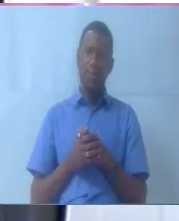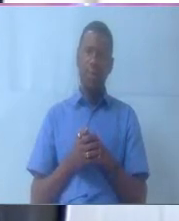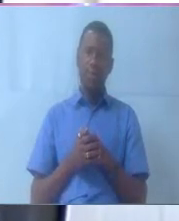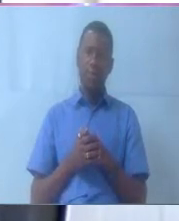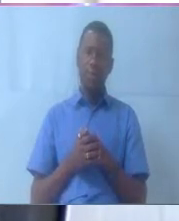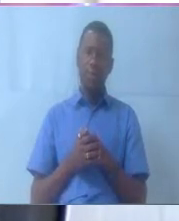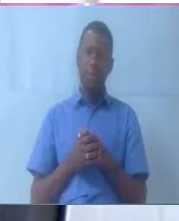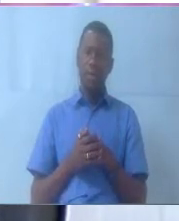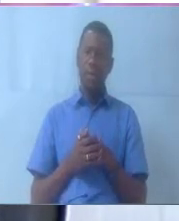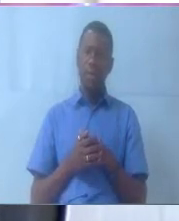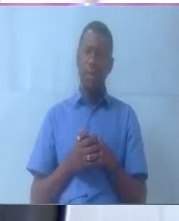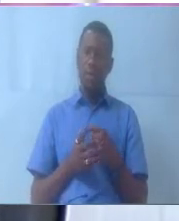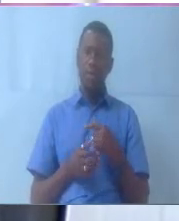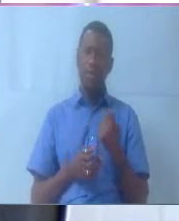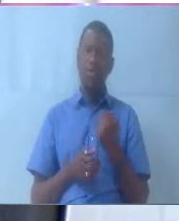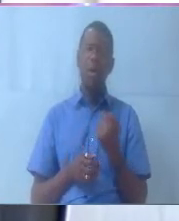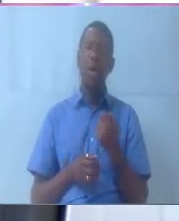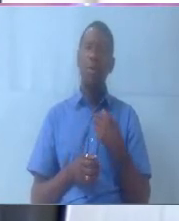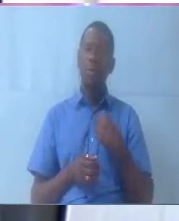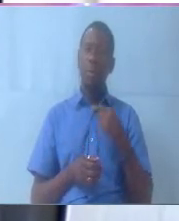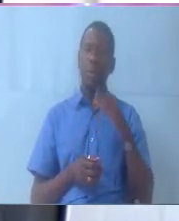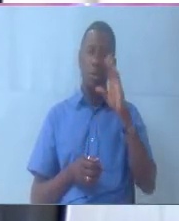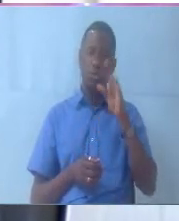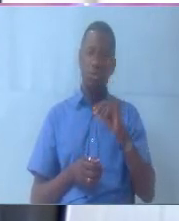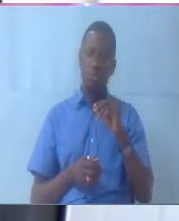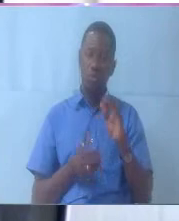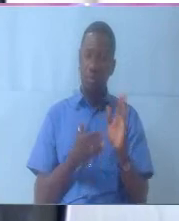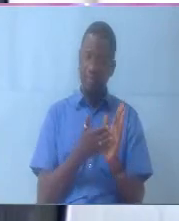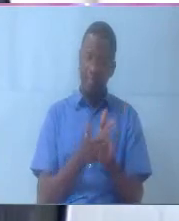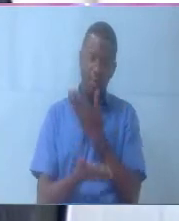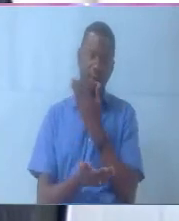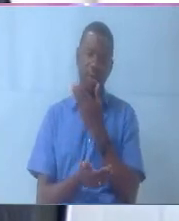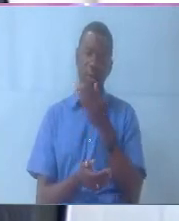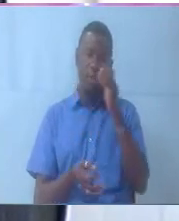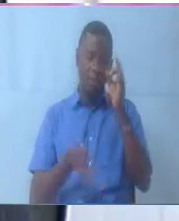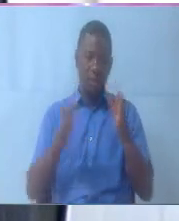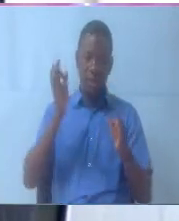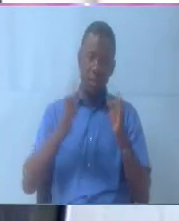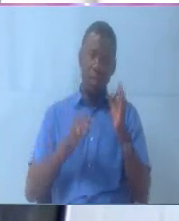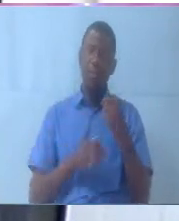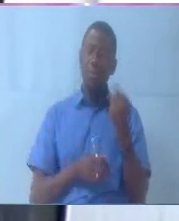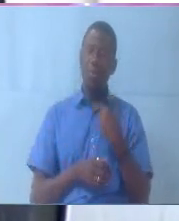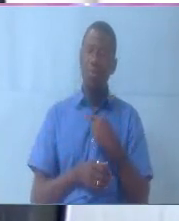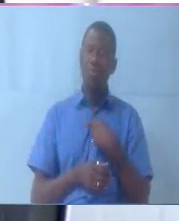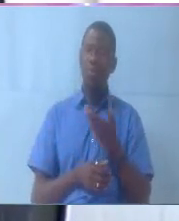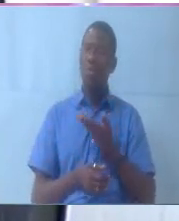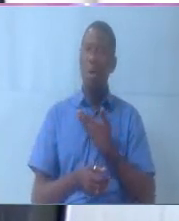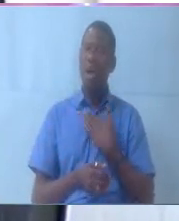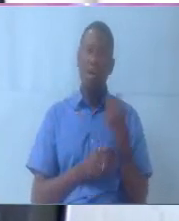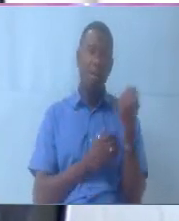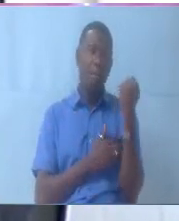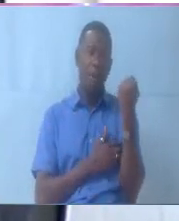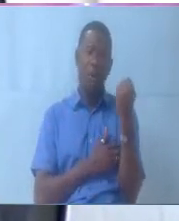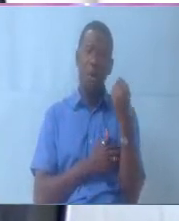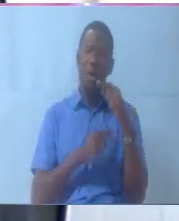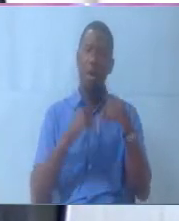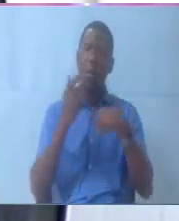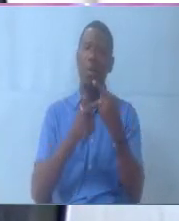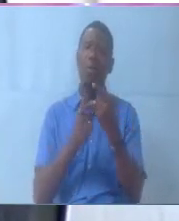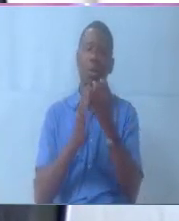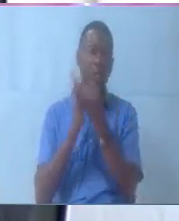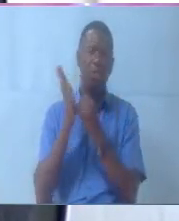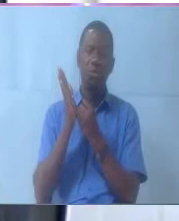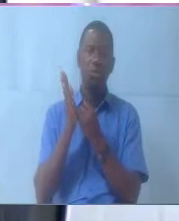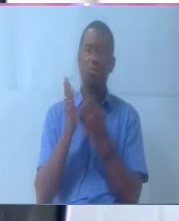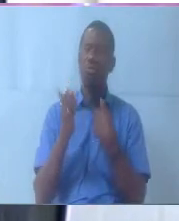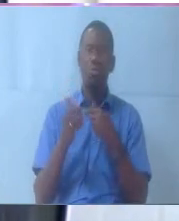matter ko ne aja nyin kito nga buruka because I lack jurisdiction in the matter katu kito nyin amanya na kelante